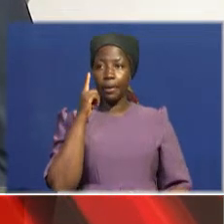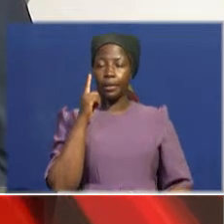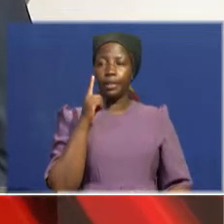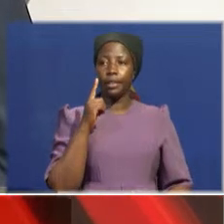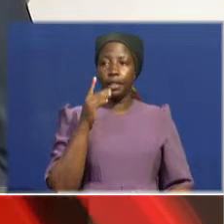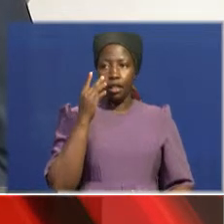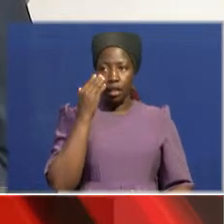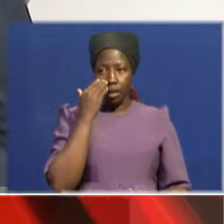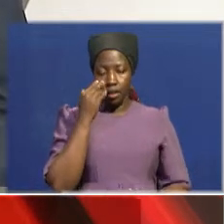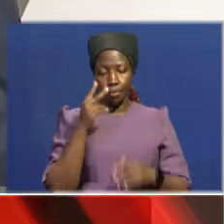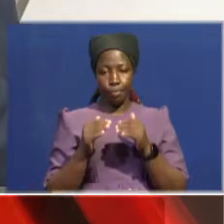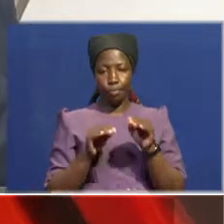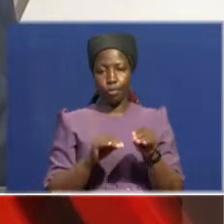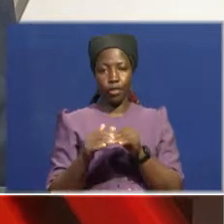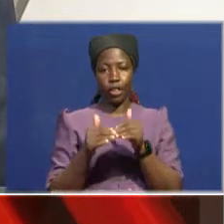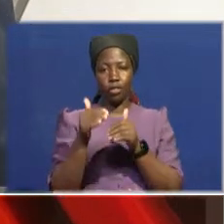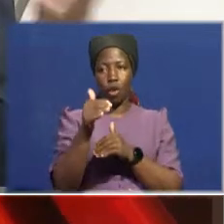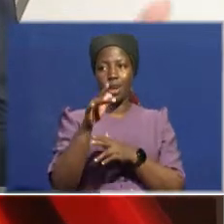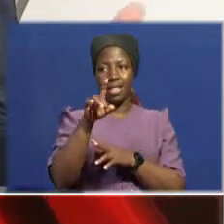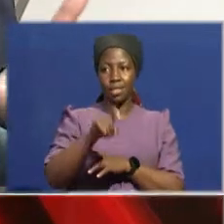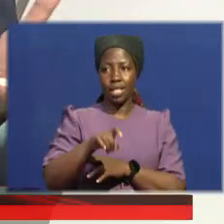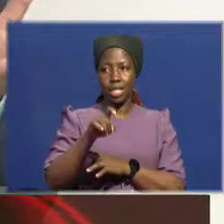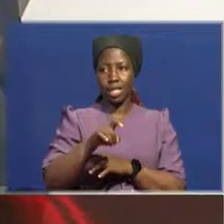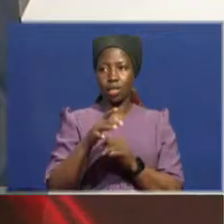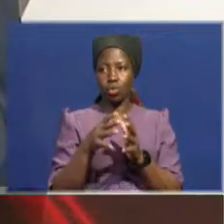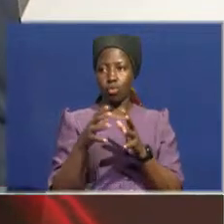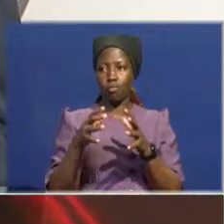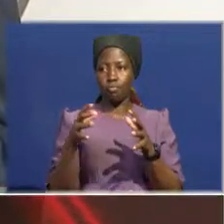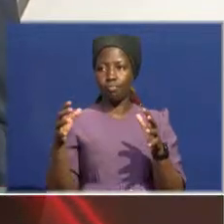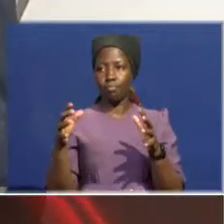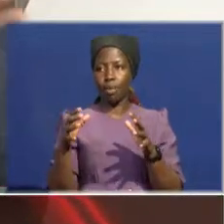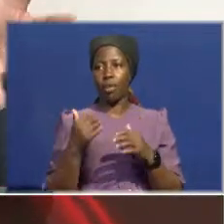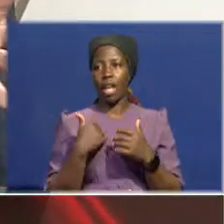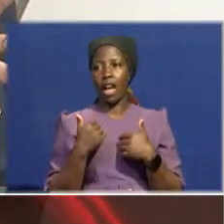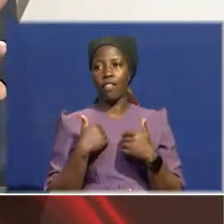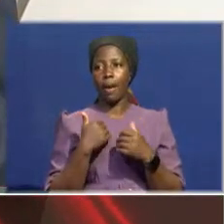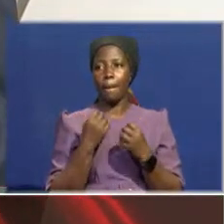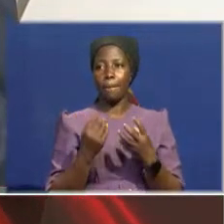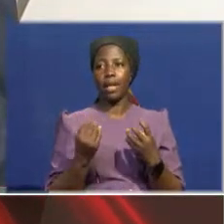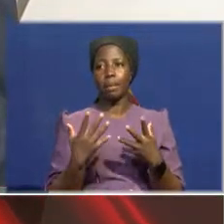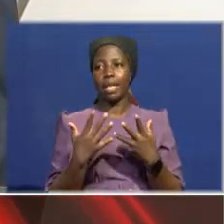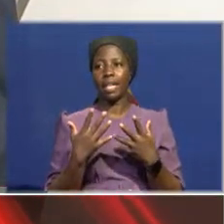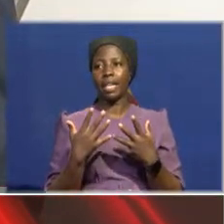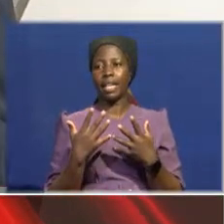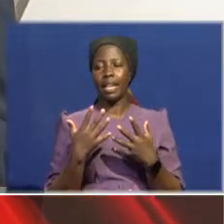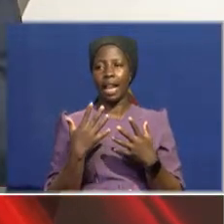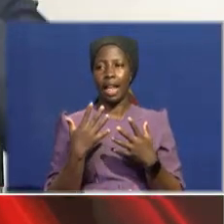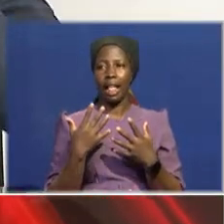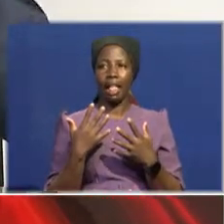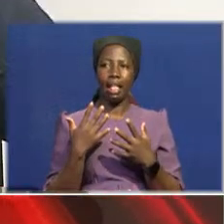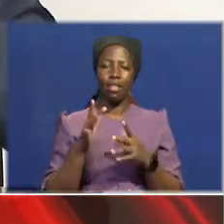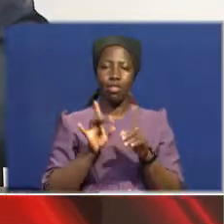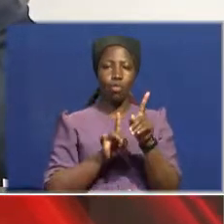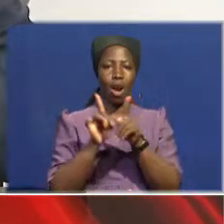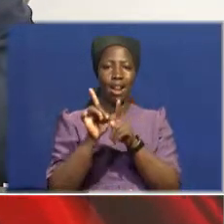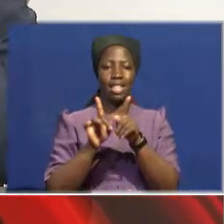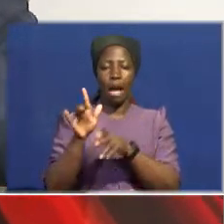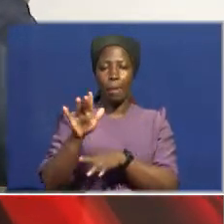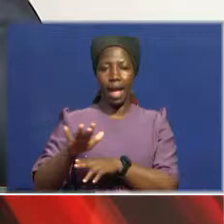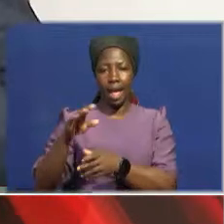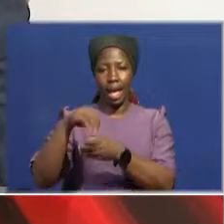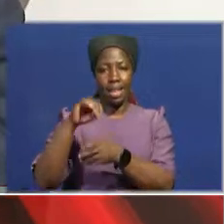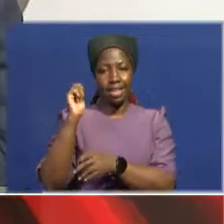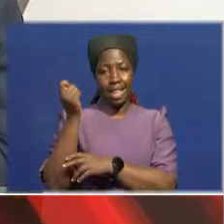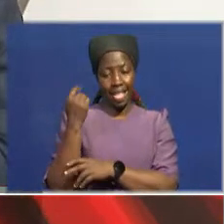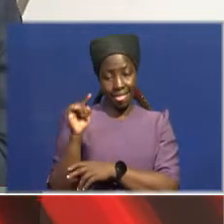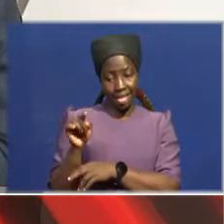going forward, we need to broaden up. Mm-hmm. We have so many attractions in Kenya. And within those attractions, we